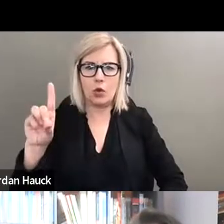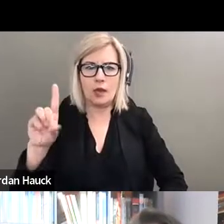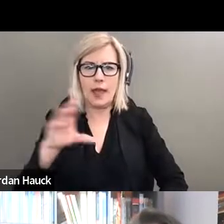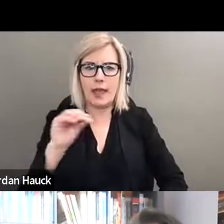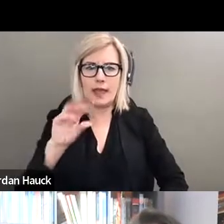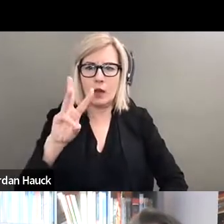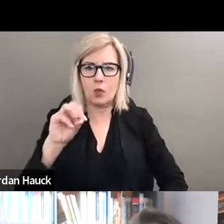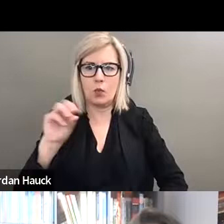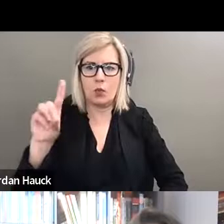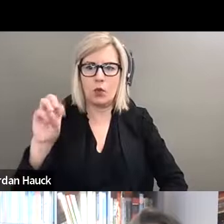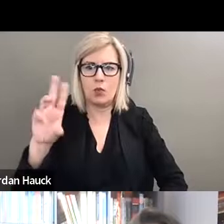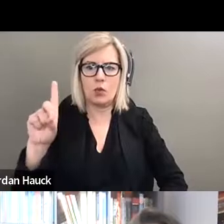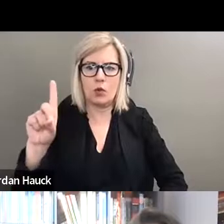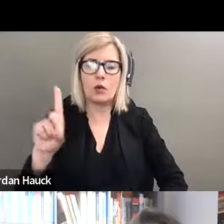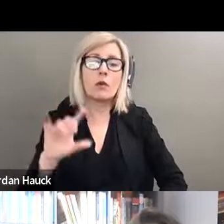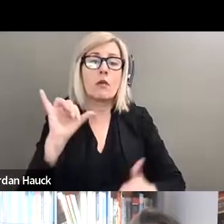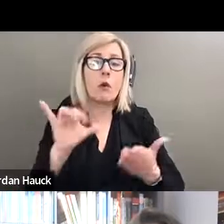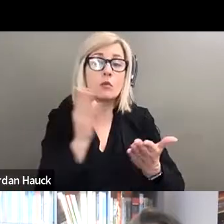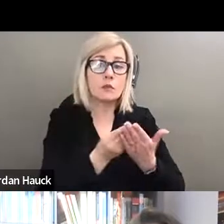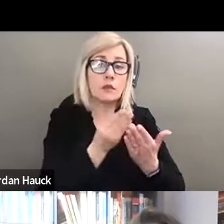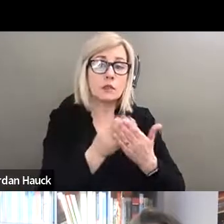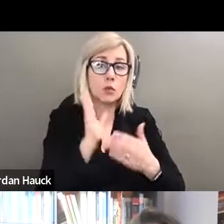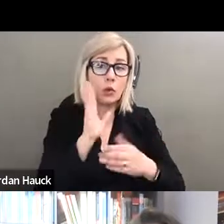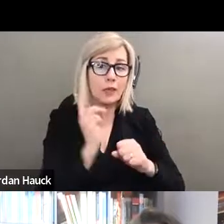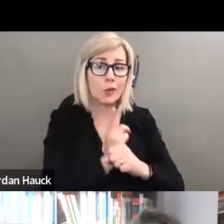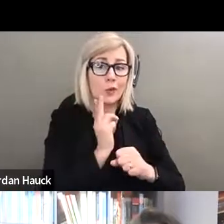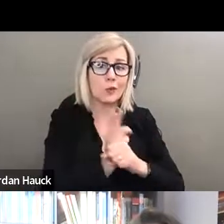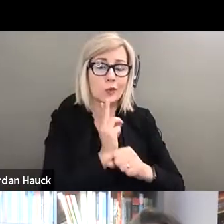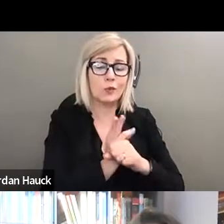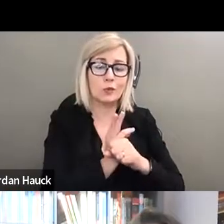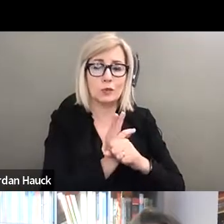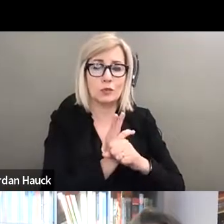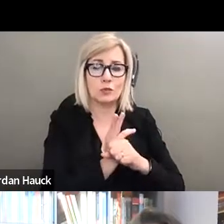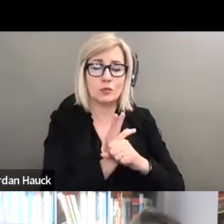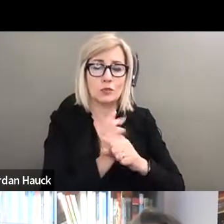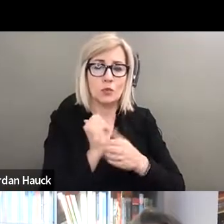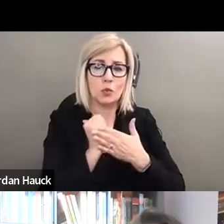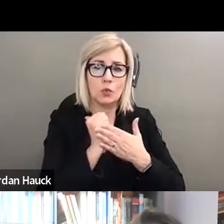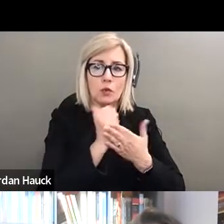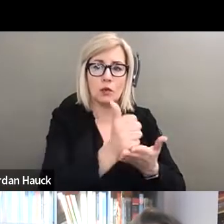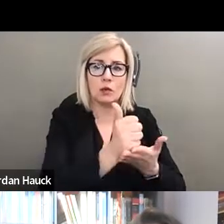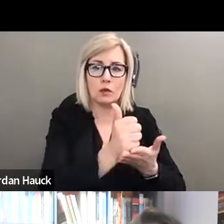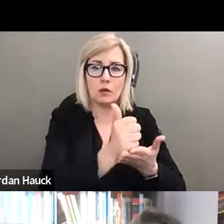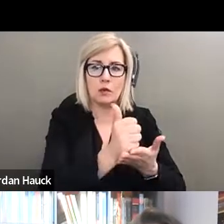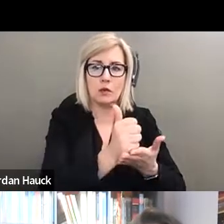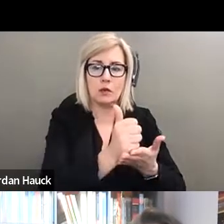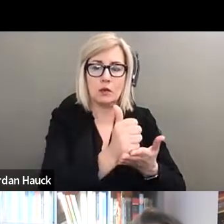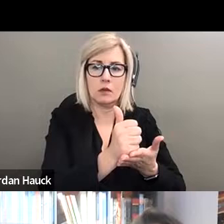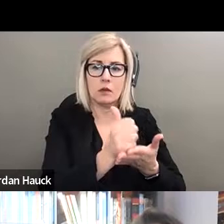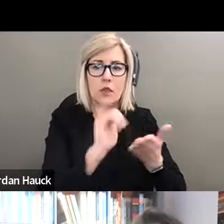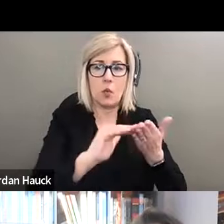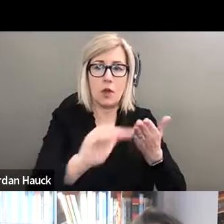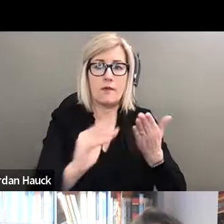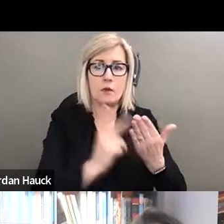those funds be able to be utilized to assist HCBS waiver